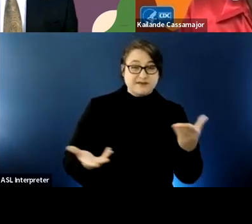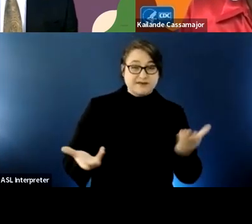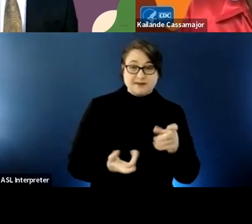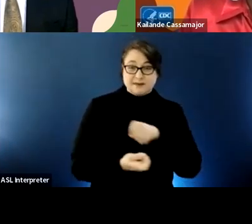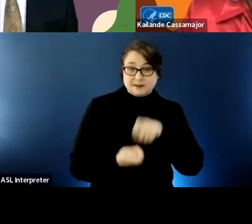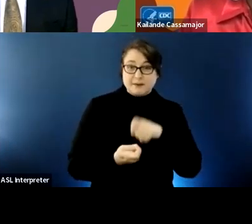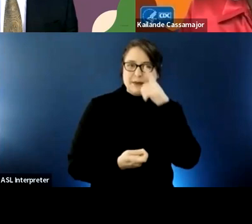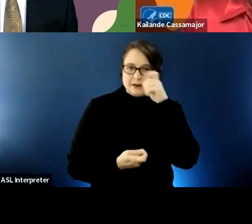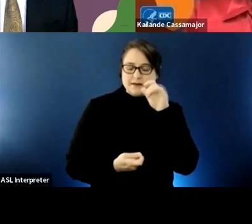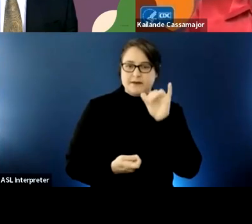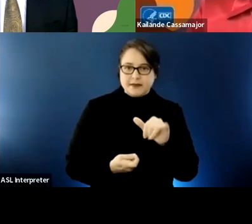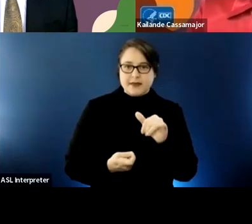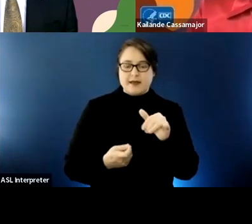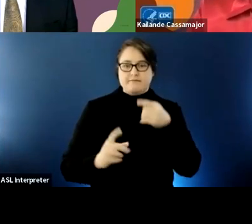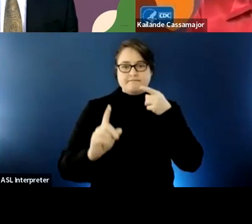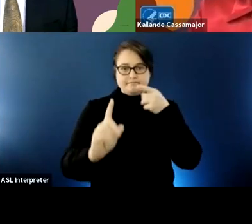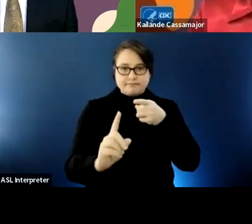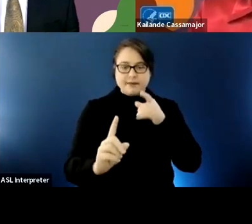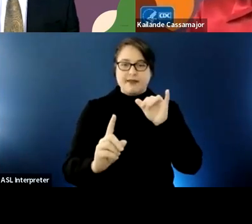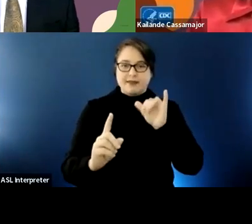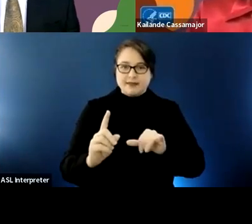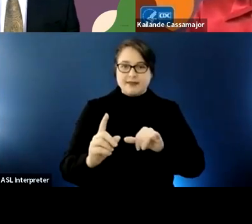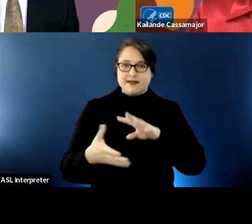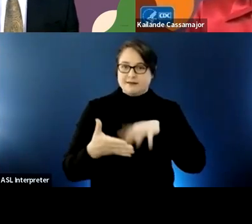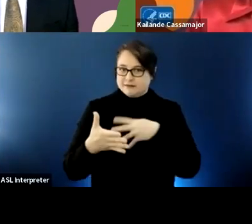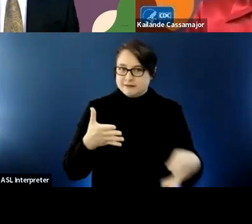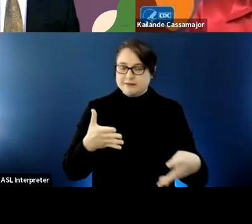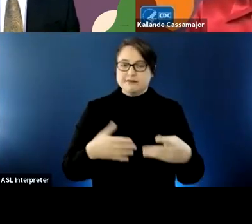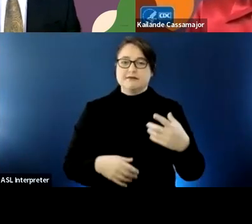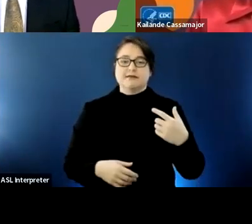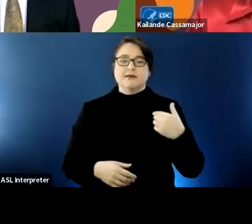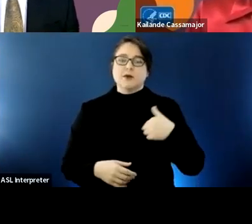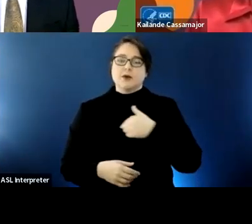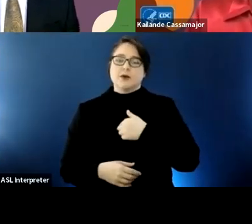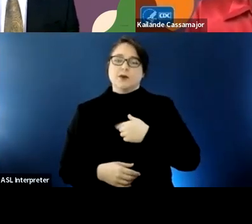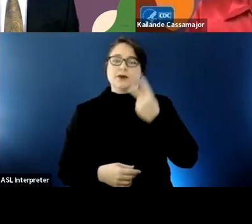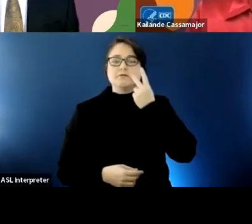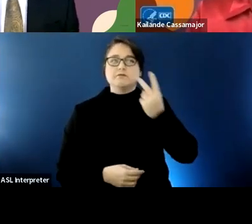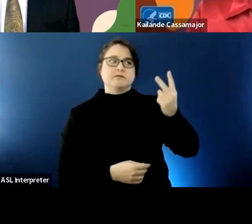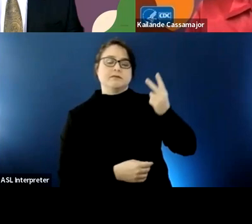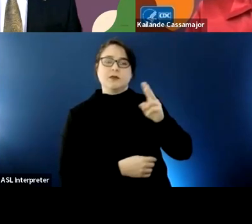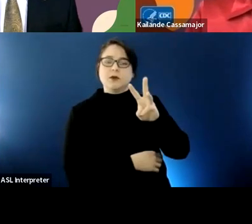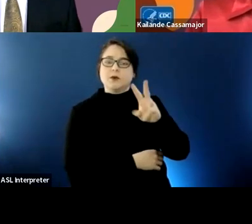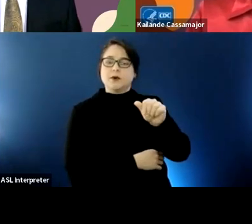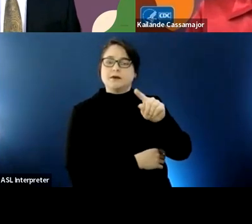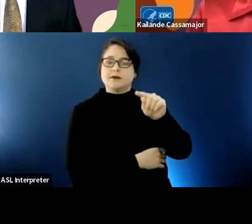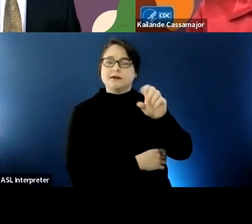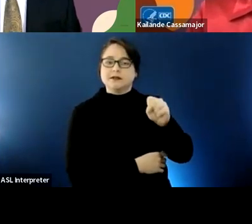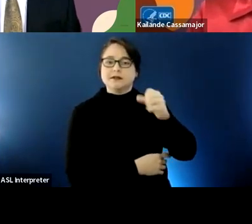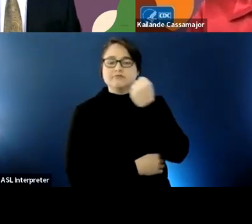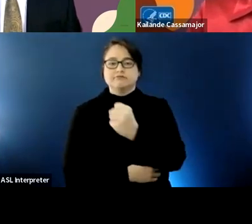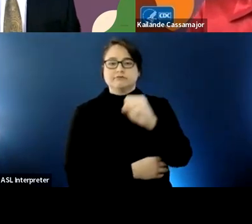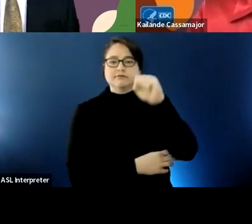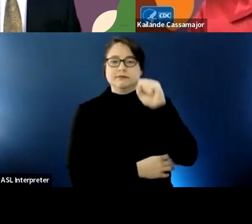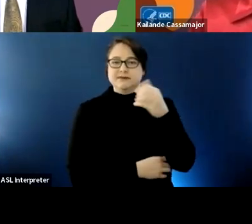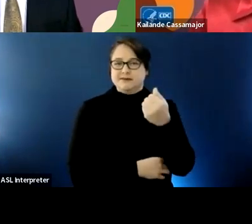because of that mission, that agenda. We were founded after the Watts Uprising of 1965, specifically to